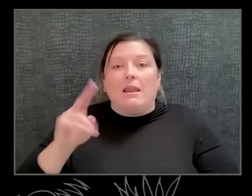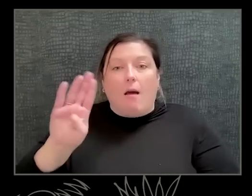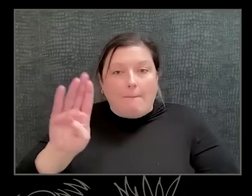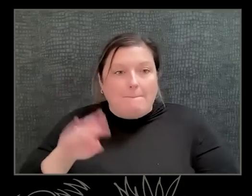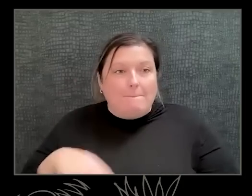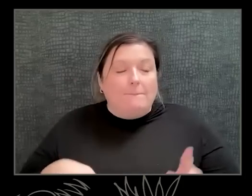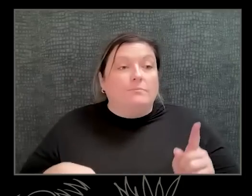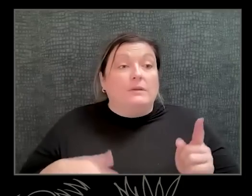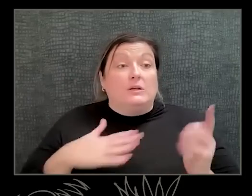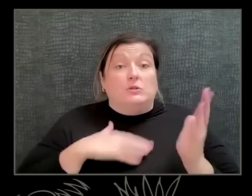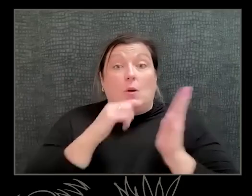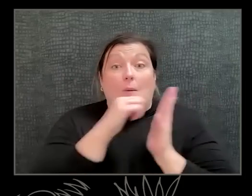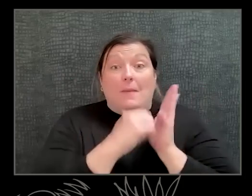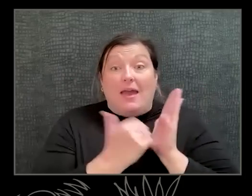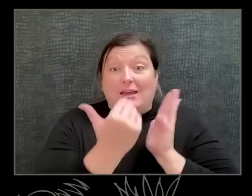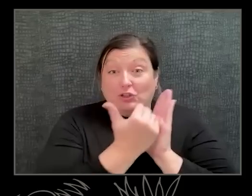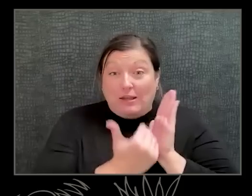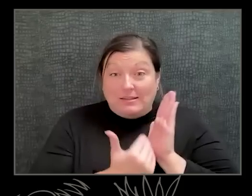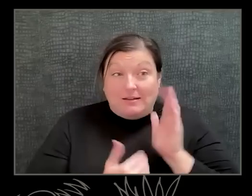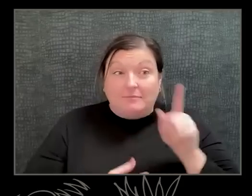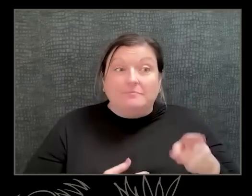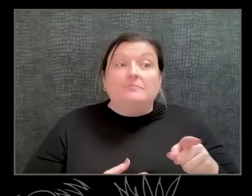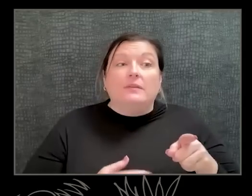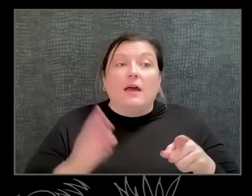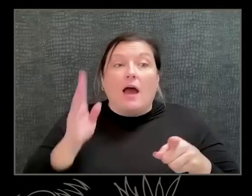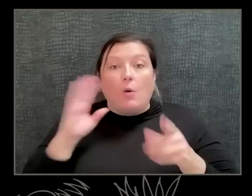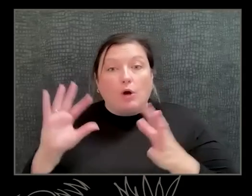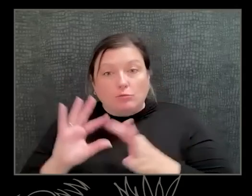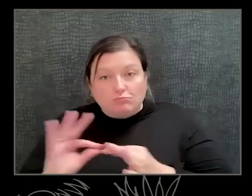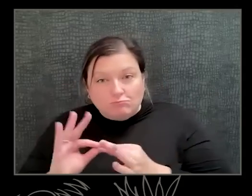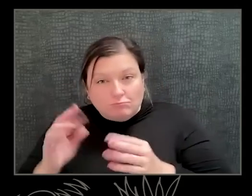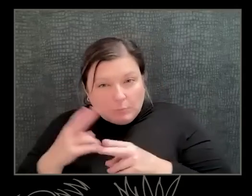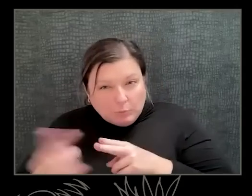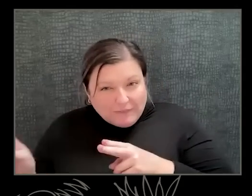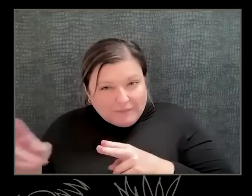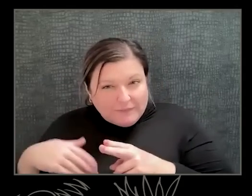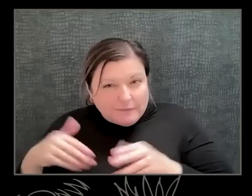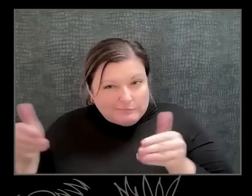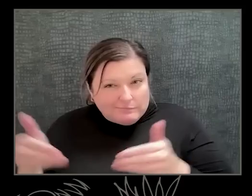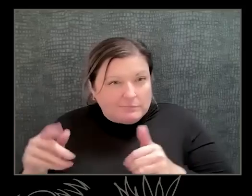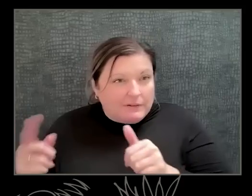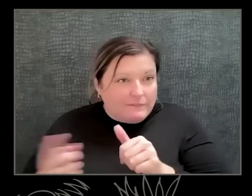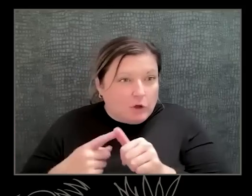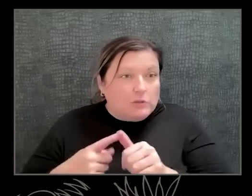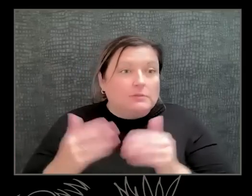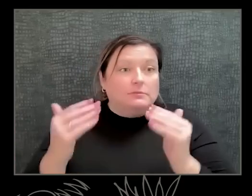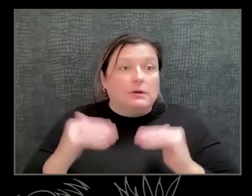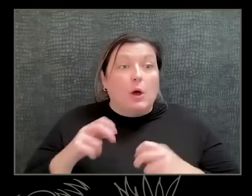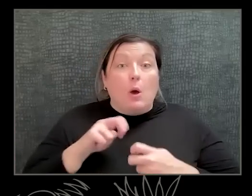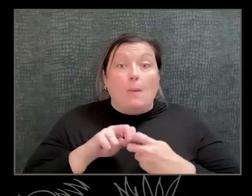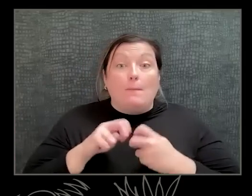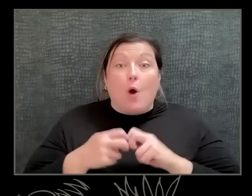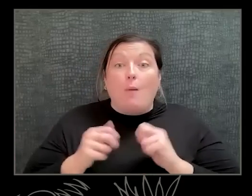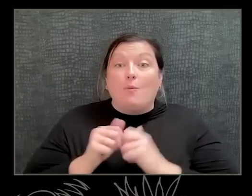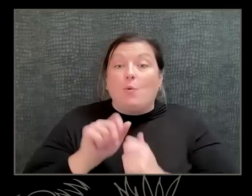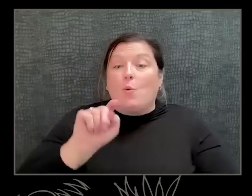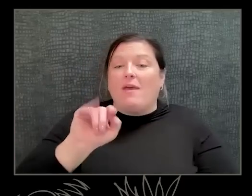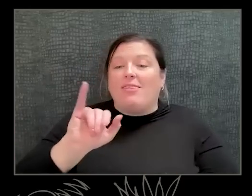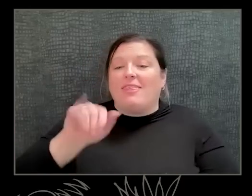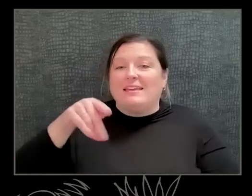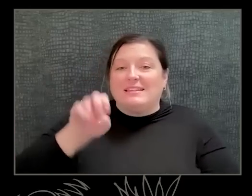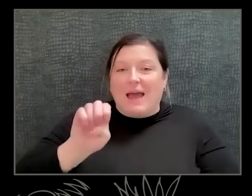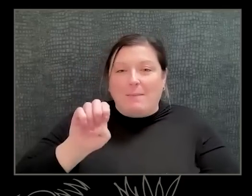the agenda quick, I'm going to give a brief aside. We're going to talk about the problem with TypeScript, the power of an